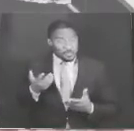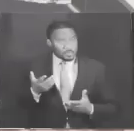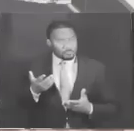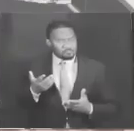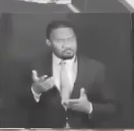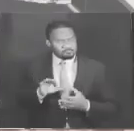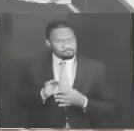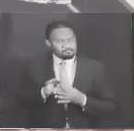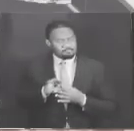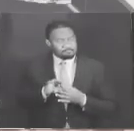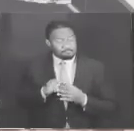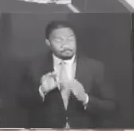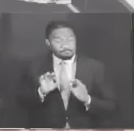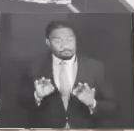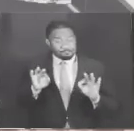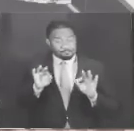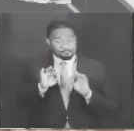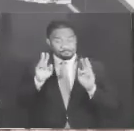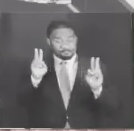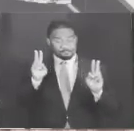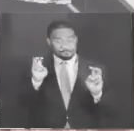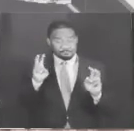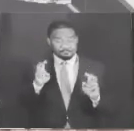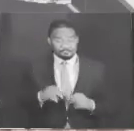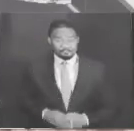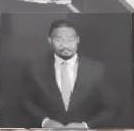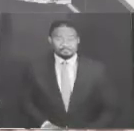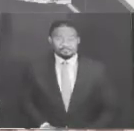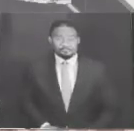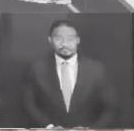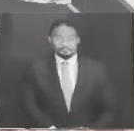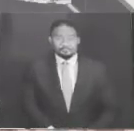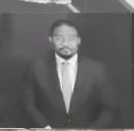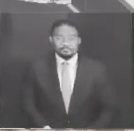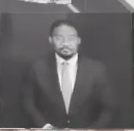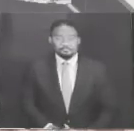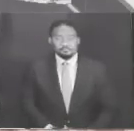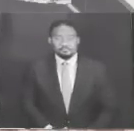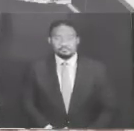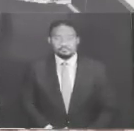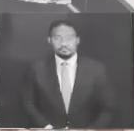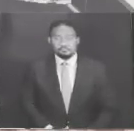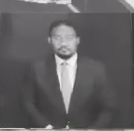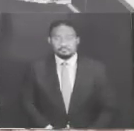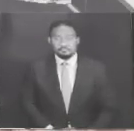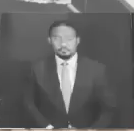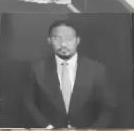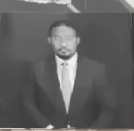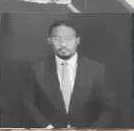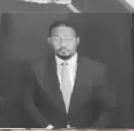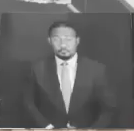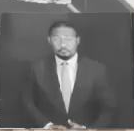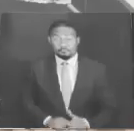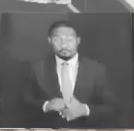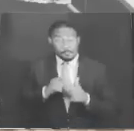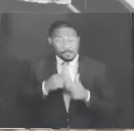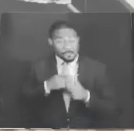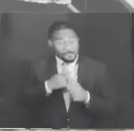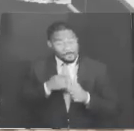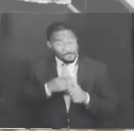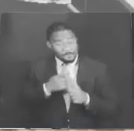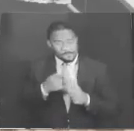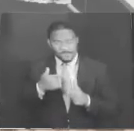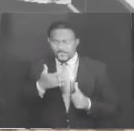subject, which lies at the heart of the fiscal decentralization. First and foremost, I wish to express